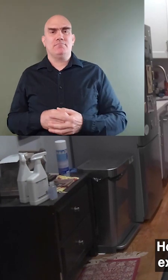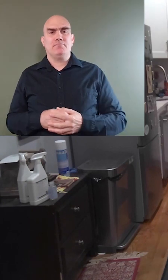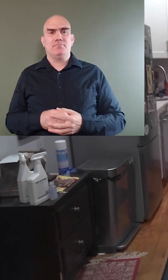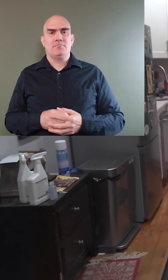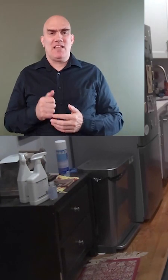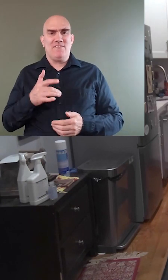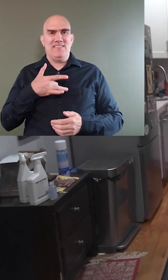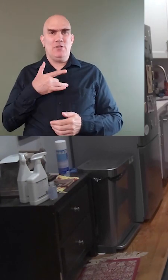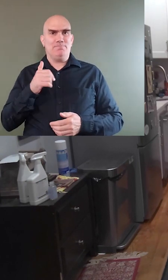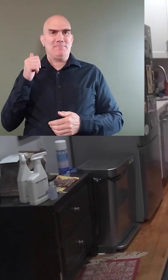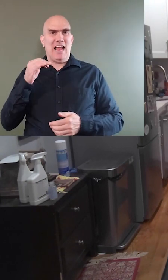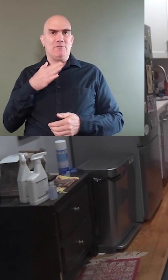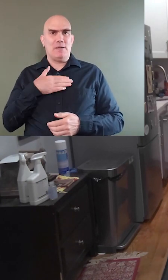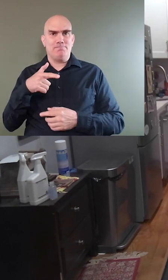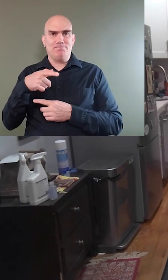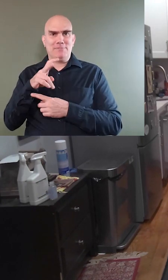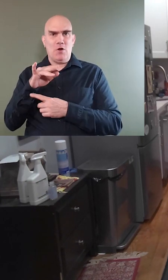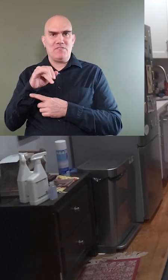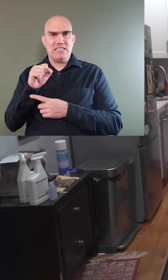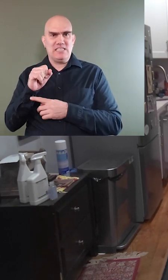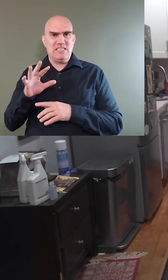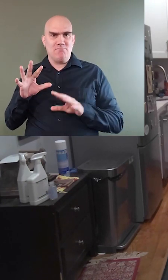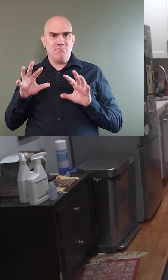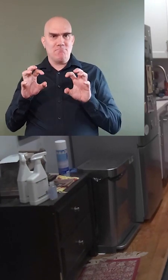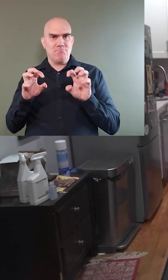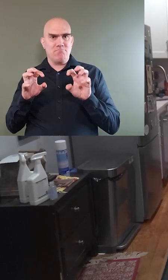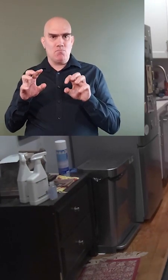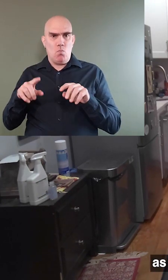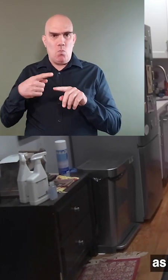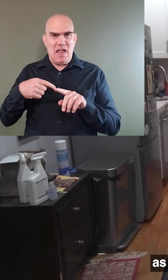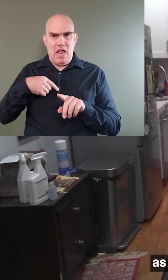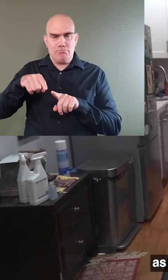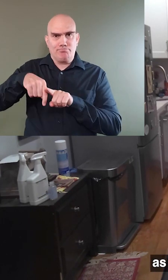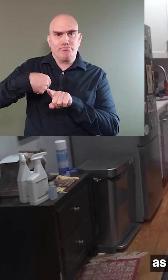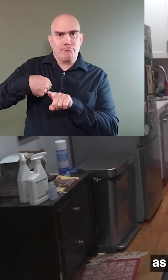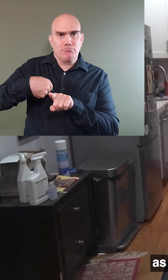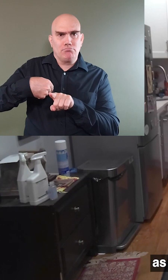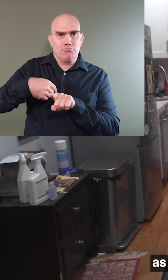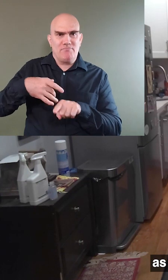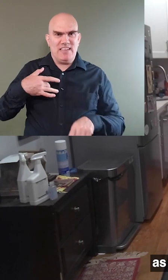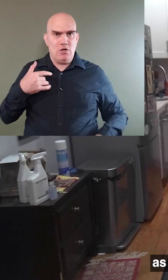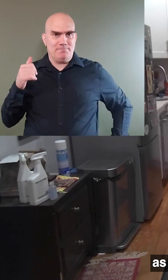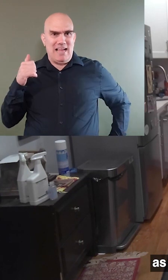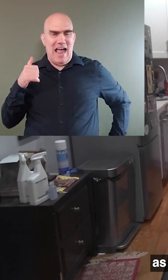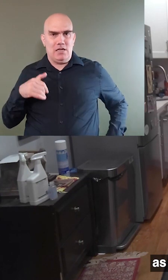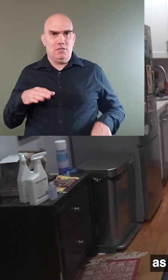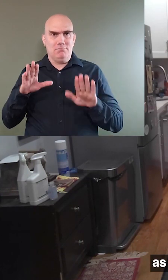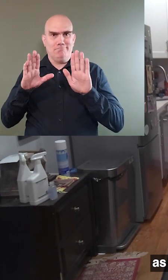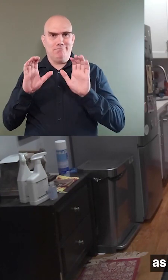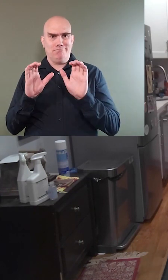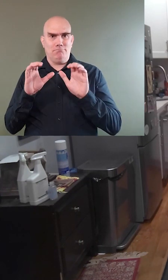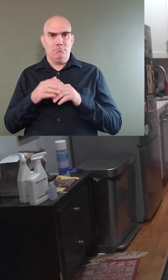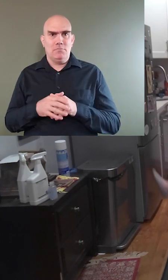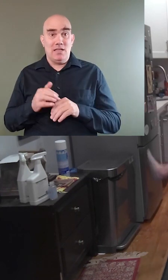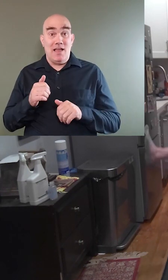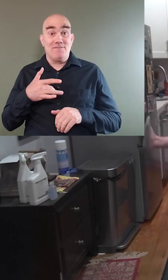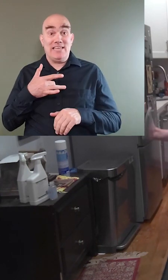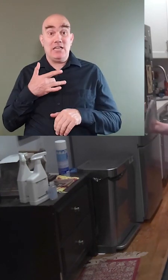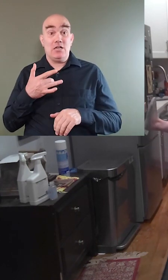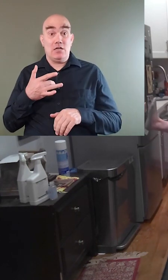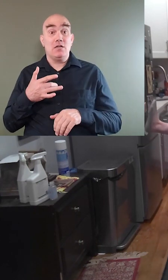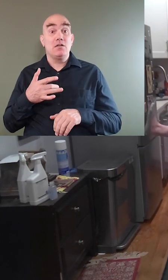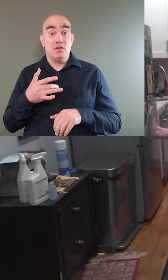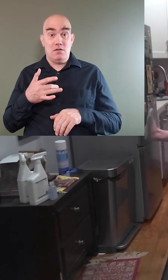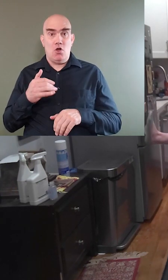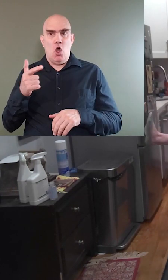me? I can feel the back of my pelvis shorten as I bring that leg behind me. And I can